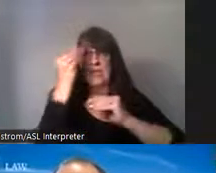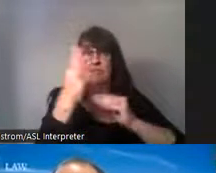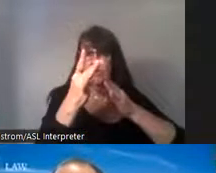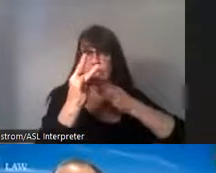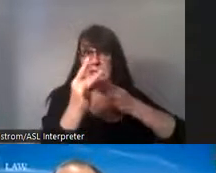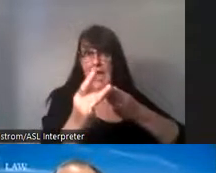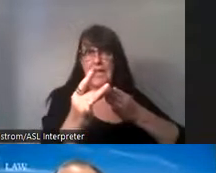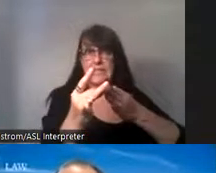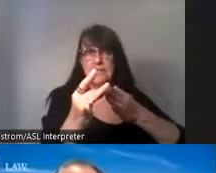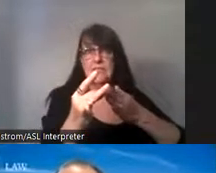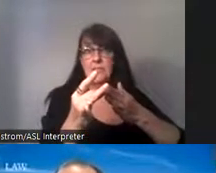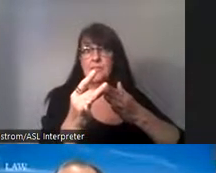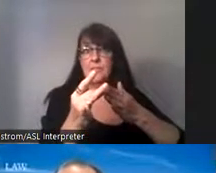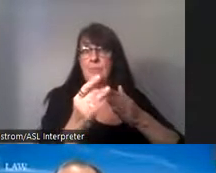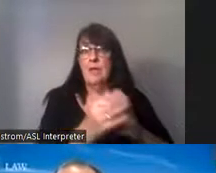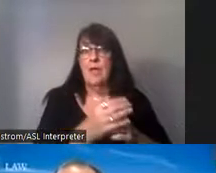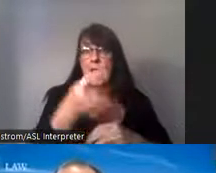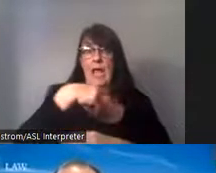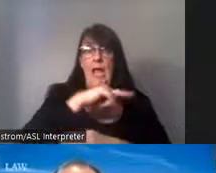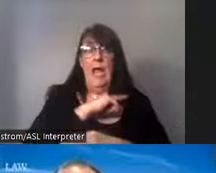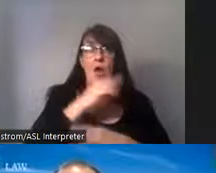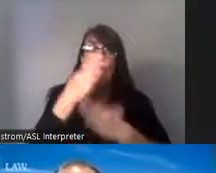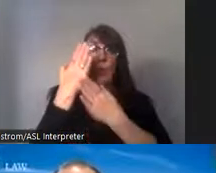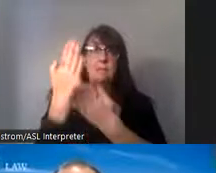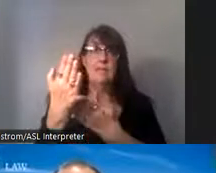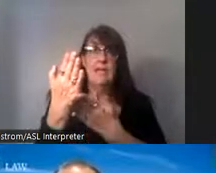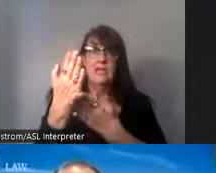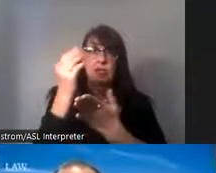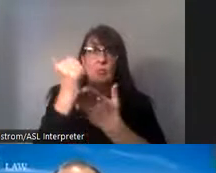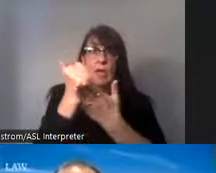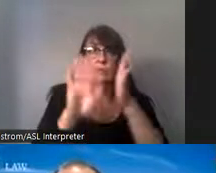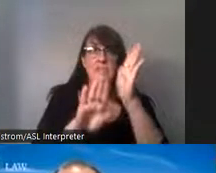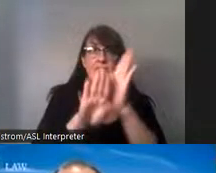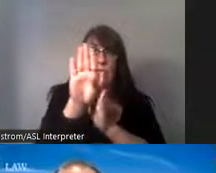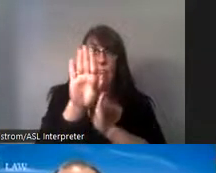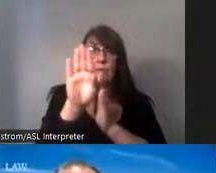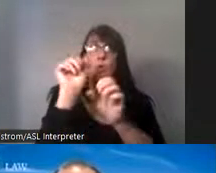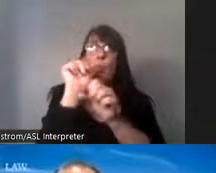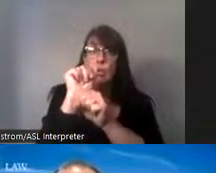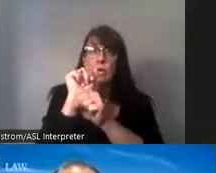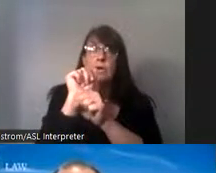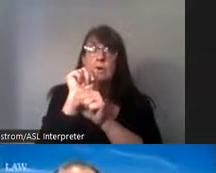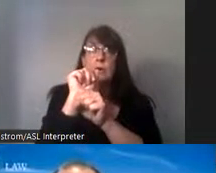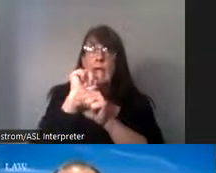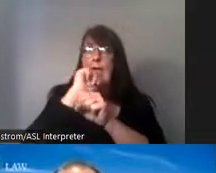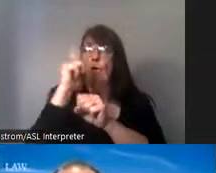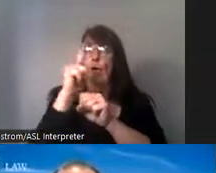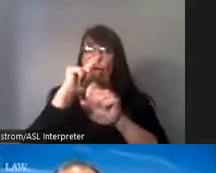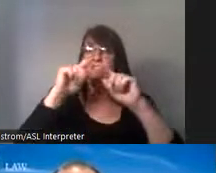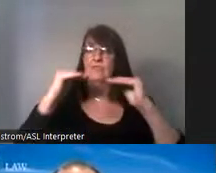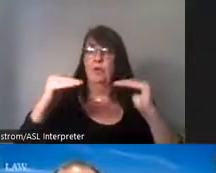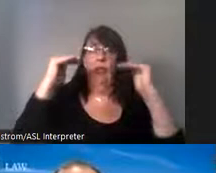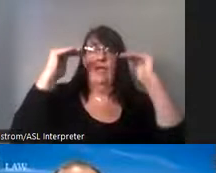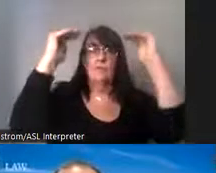guidance. So our recommendations will help develop the workforce at all levels.